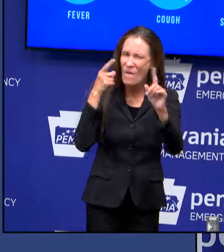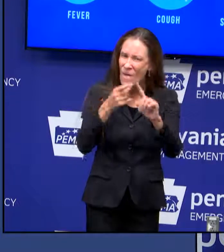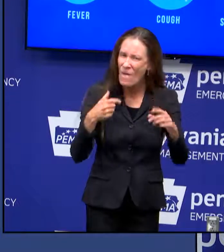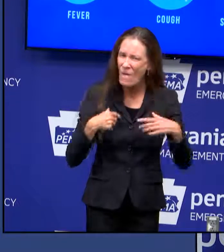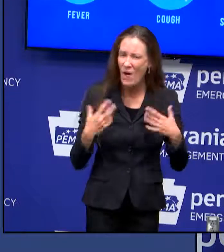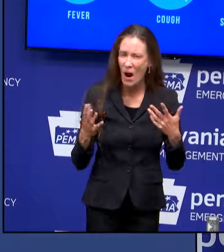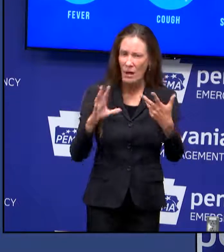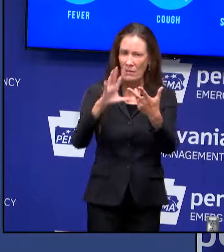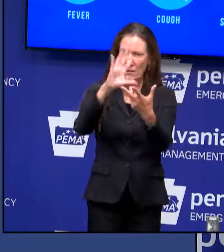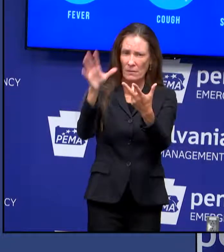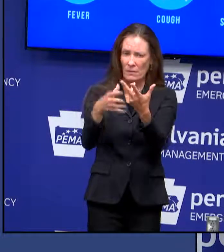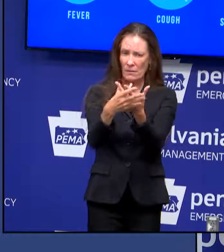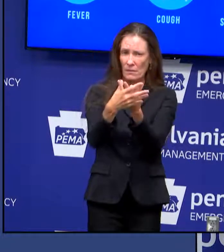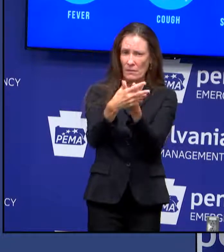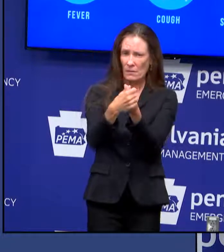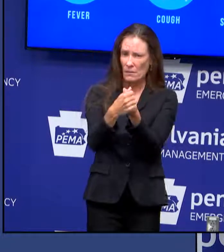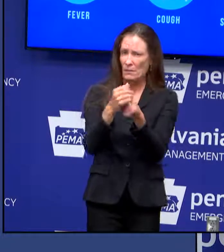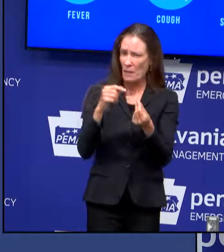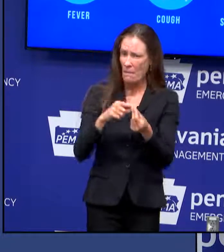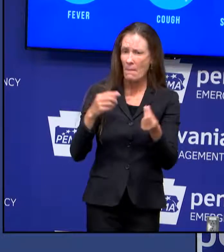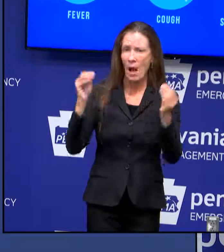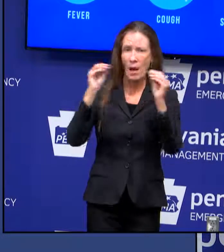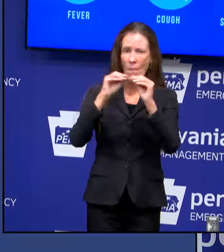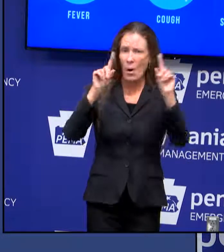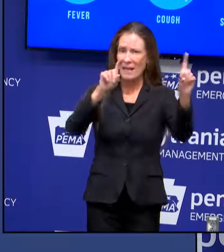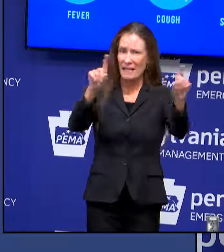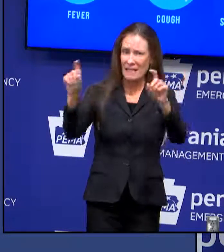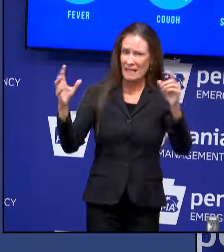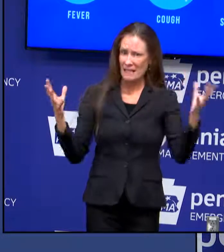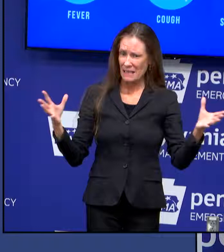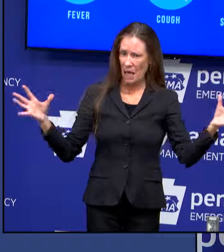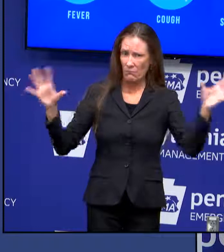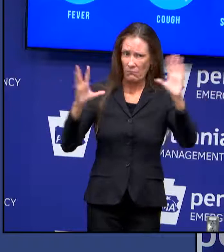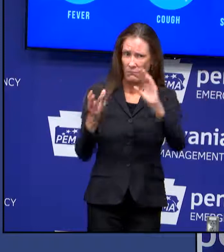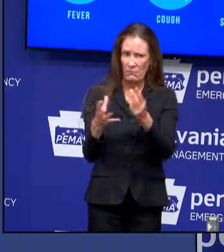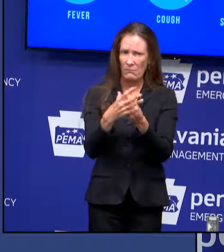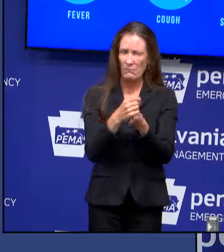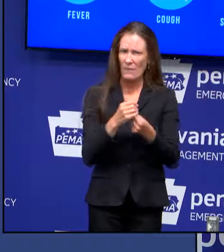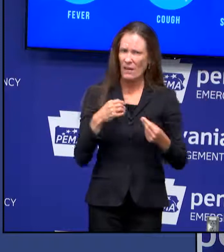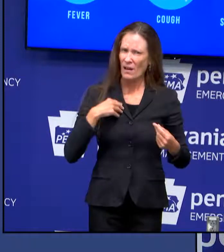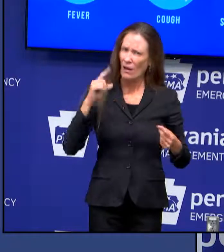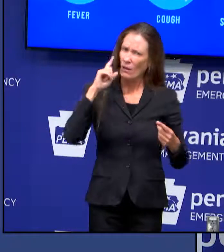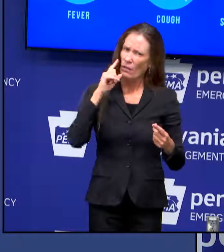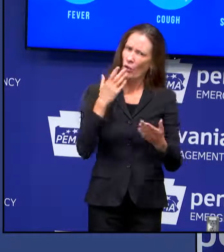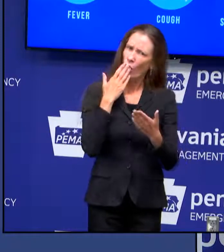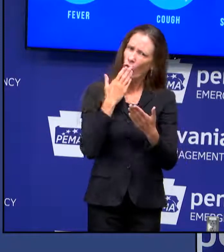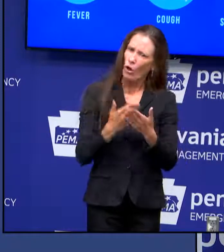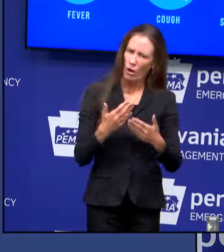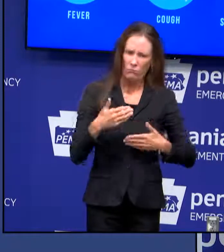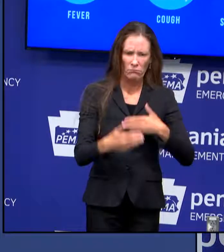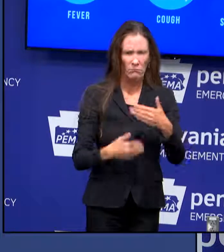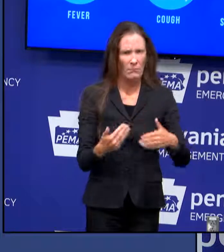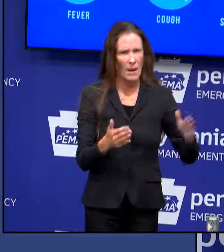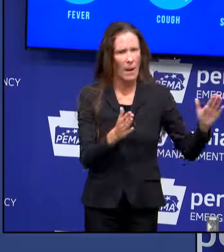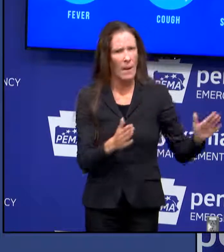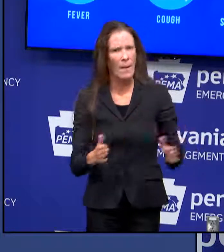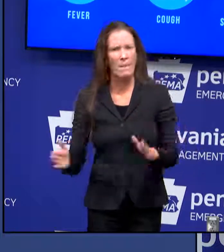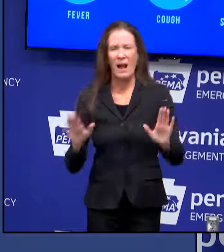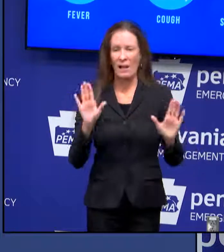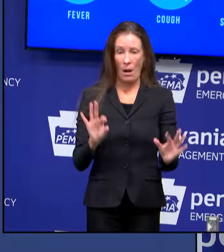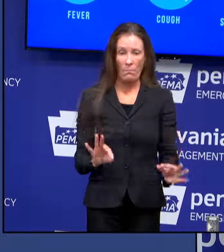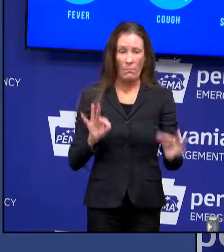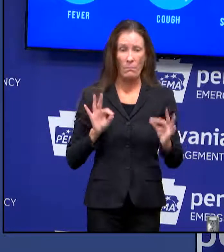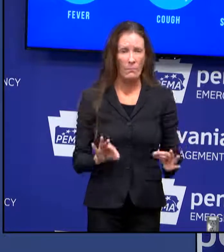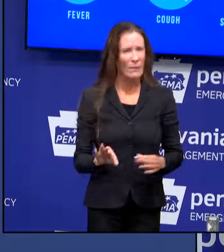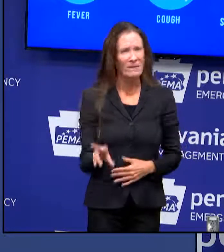have right now, I think we have pretty good confidence in what we're doing. Nothing's perfect, but we need to do better